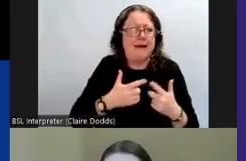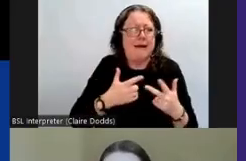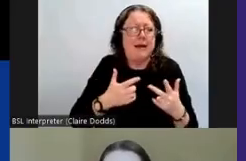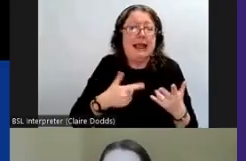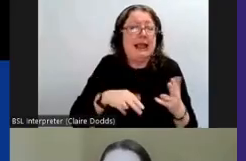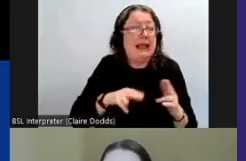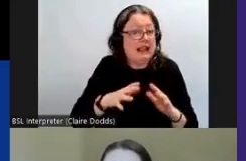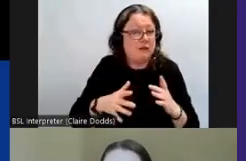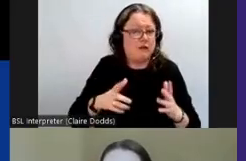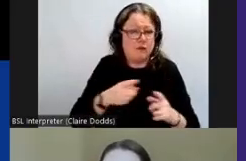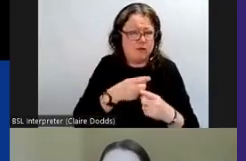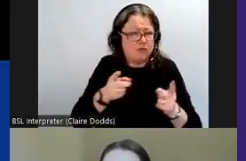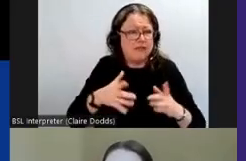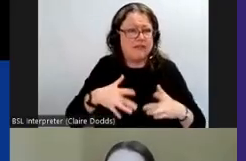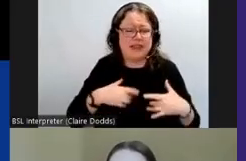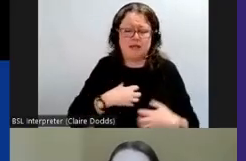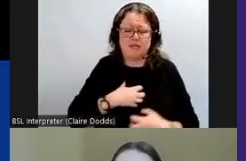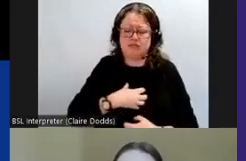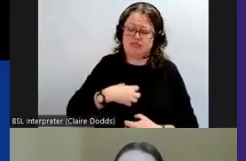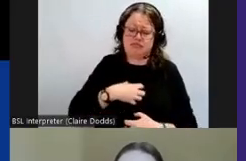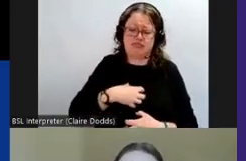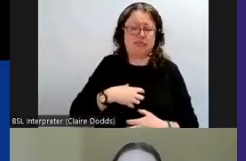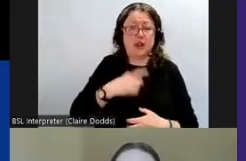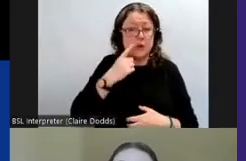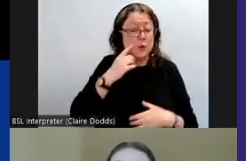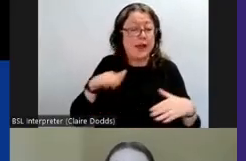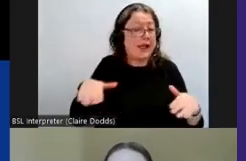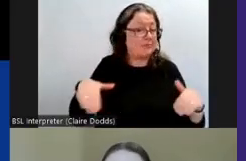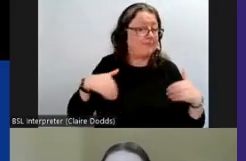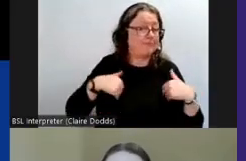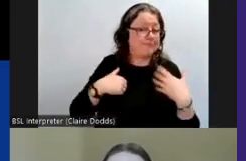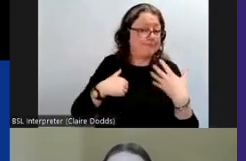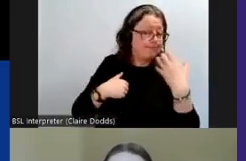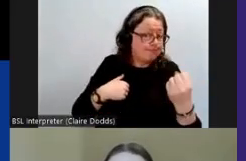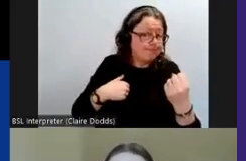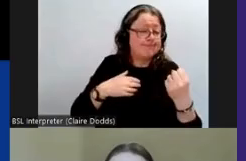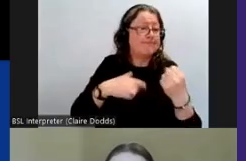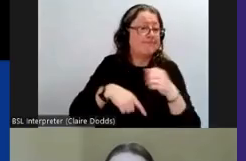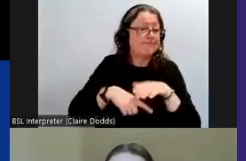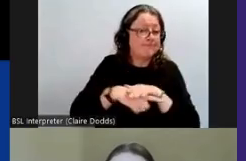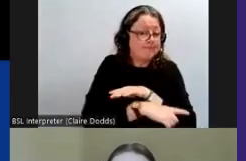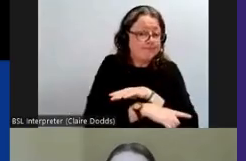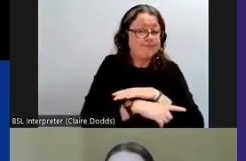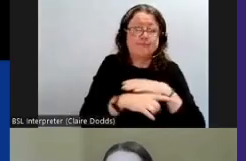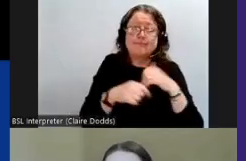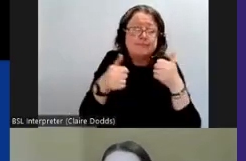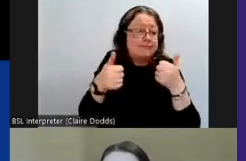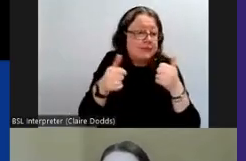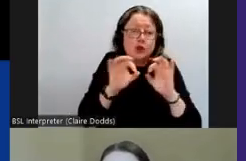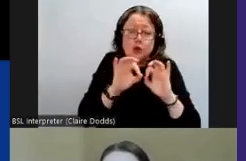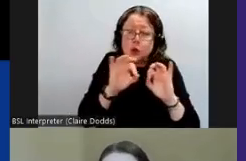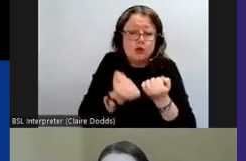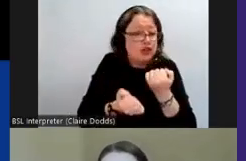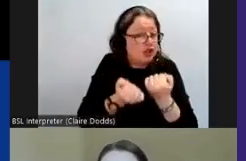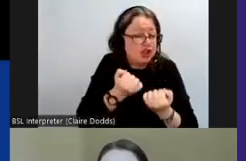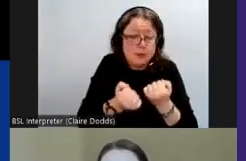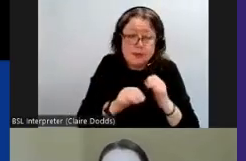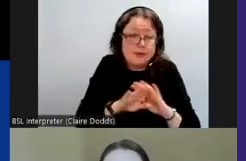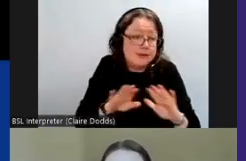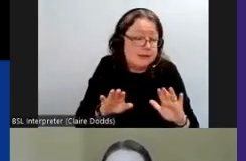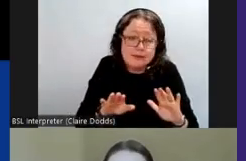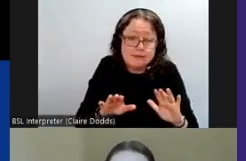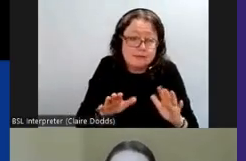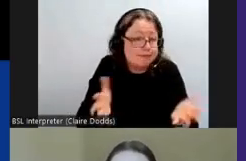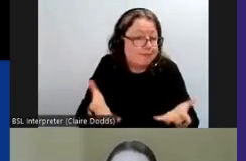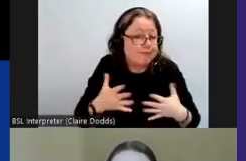it's quite nice online. It's quite subtle if you need to step away. Nobody's there's no kind of judgment here if you need to